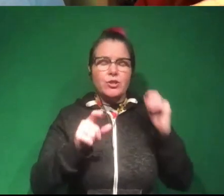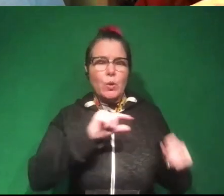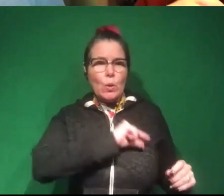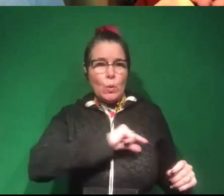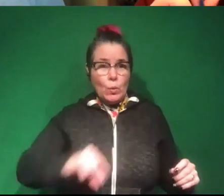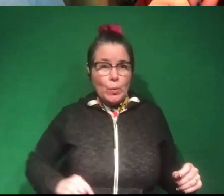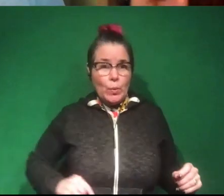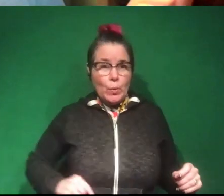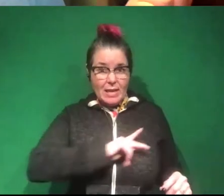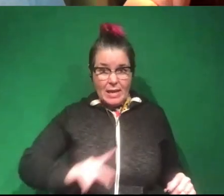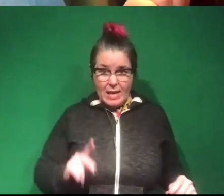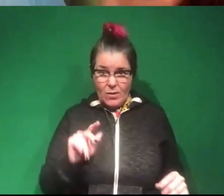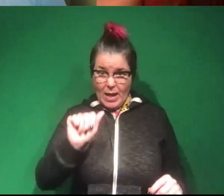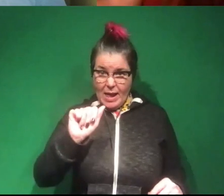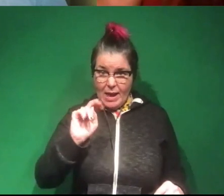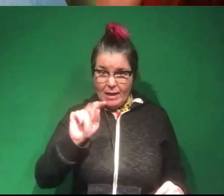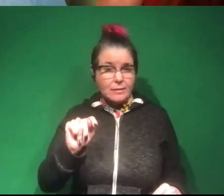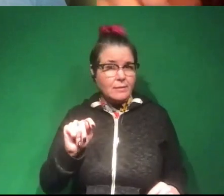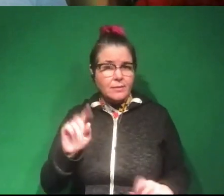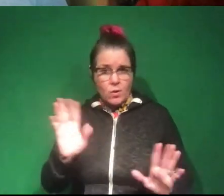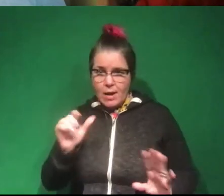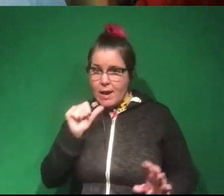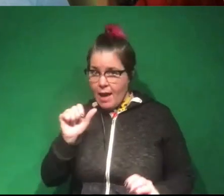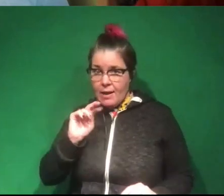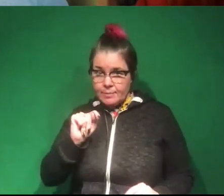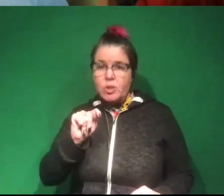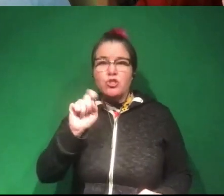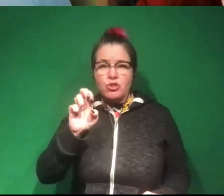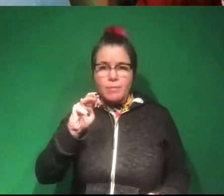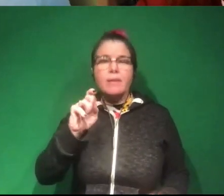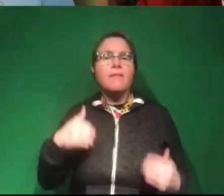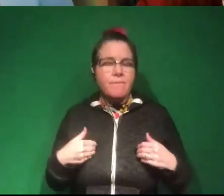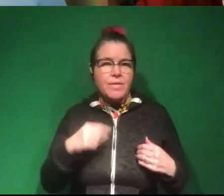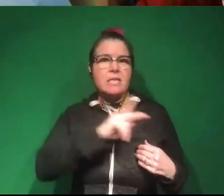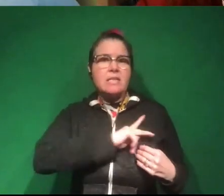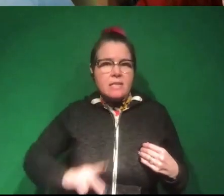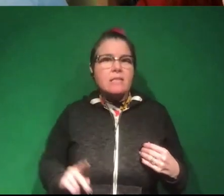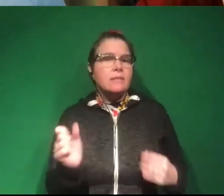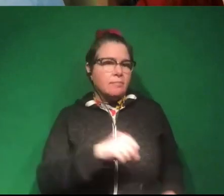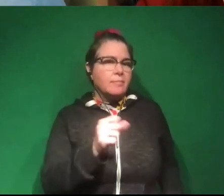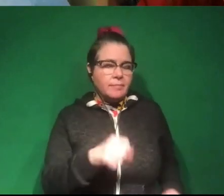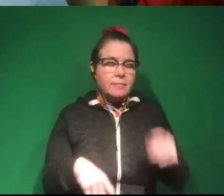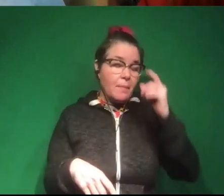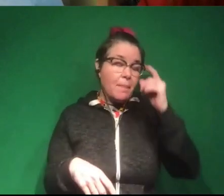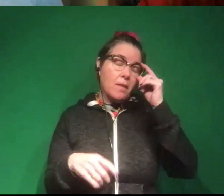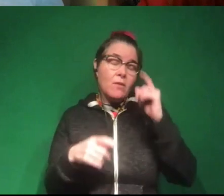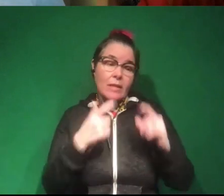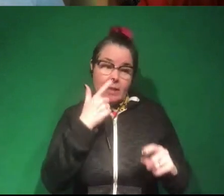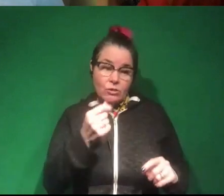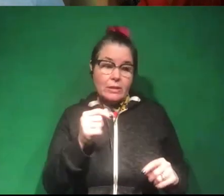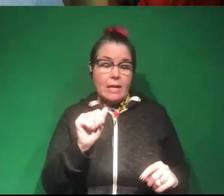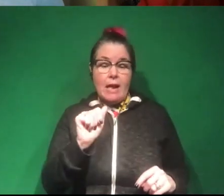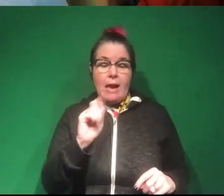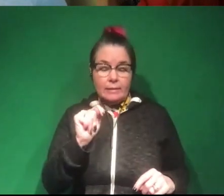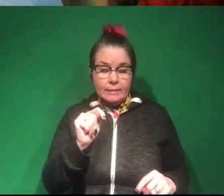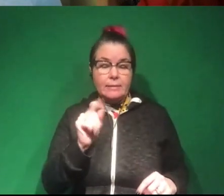ant? So not ants, but termites, yes. Yes. Awesome. Yes. And it's actually interesting in ants, bees,